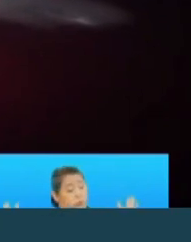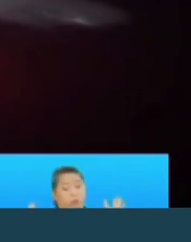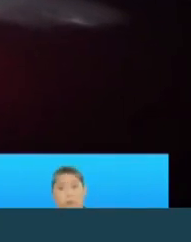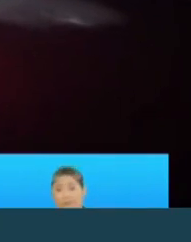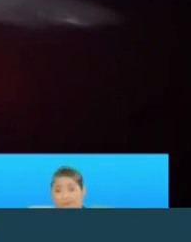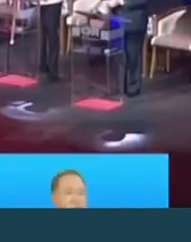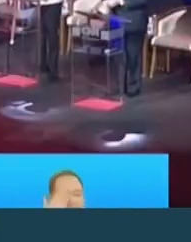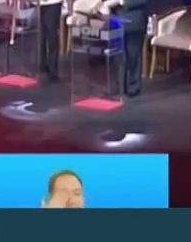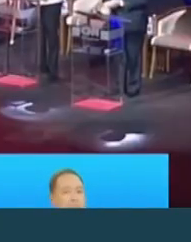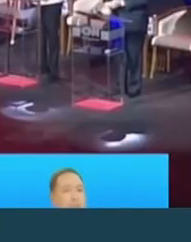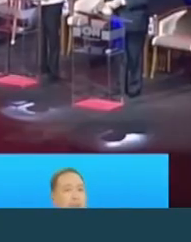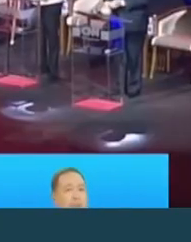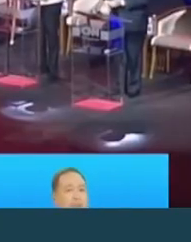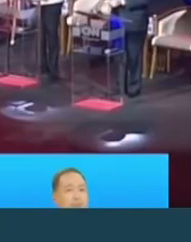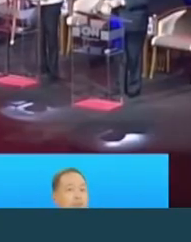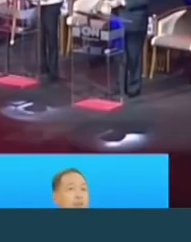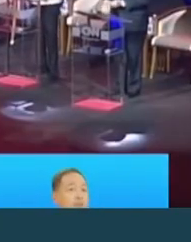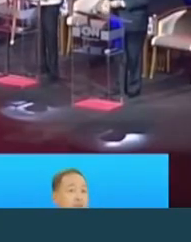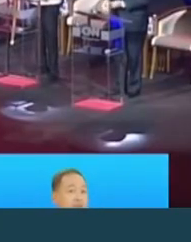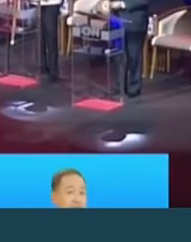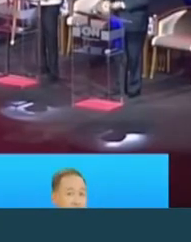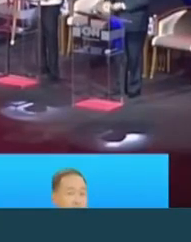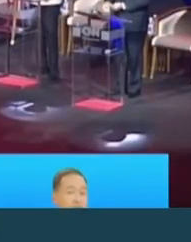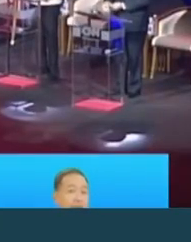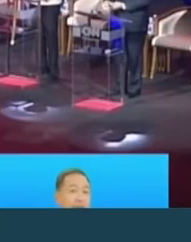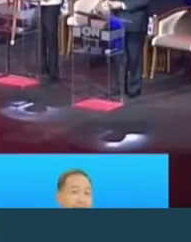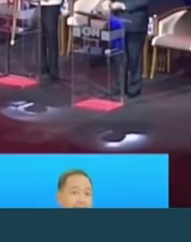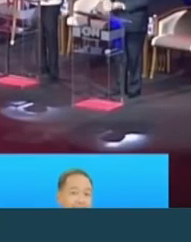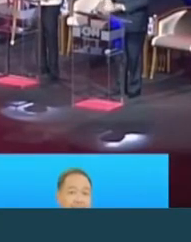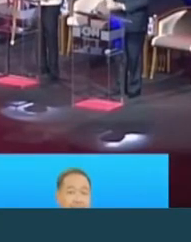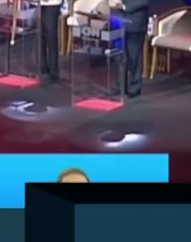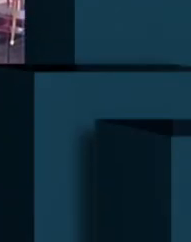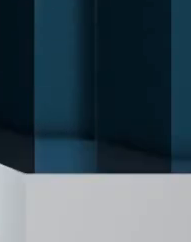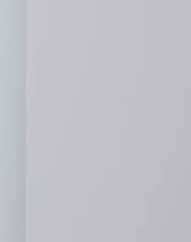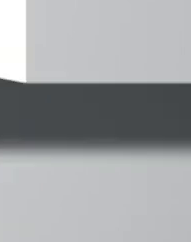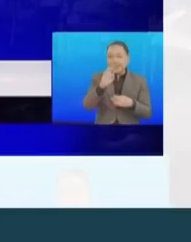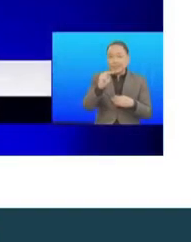can better communicate their standard issues and their platforms.